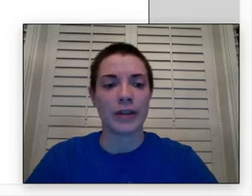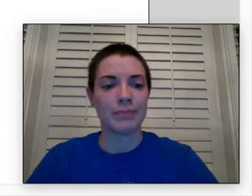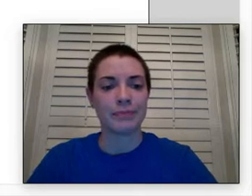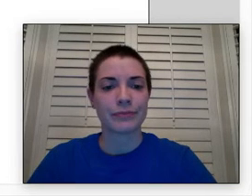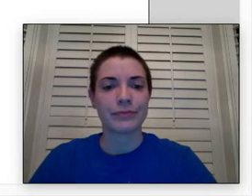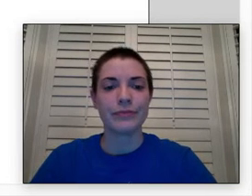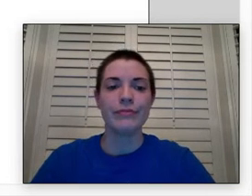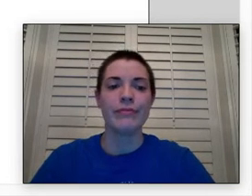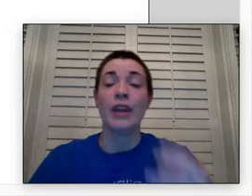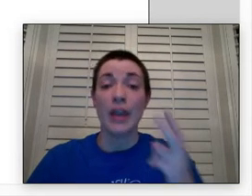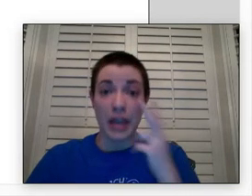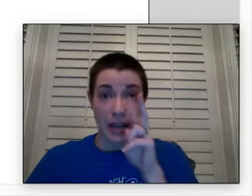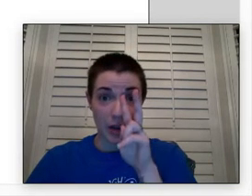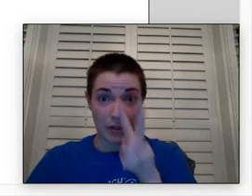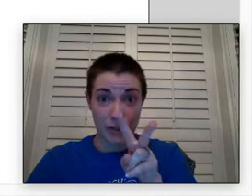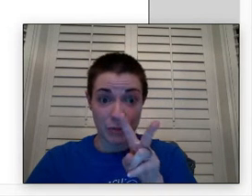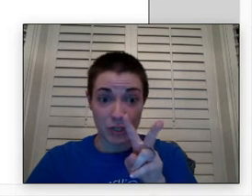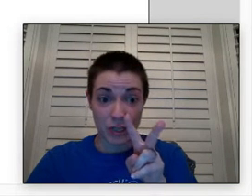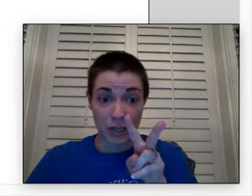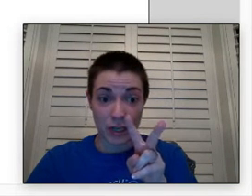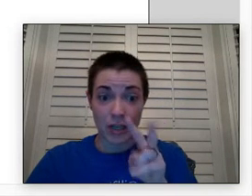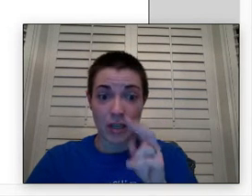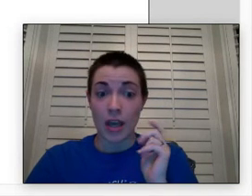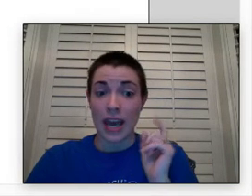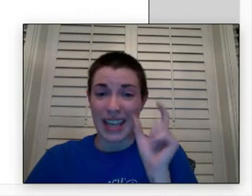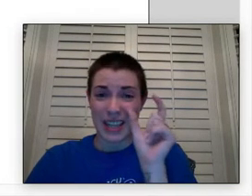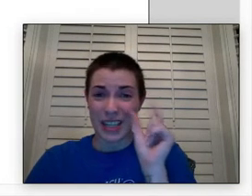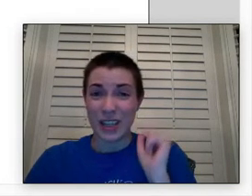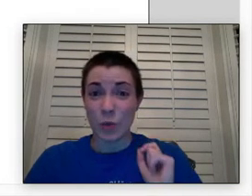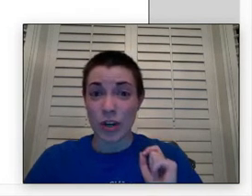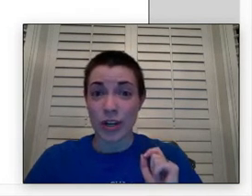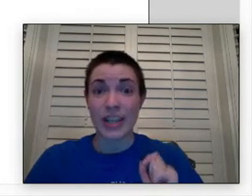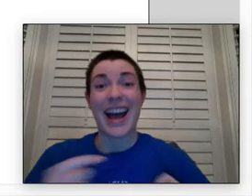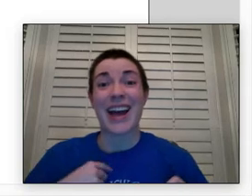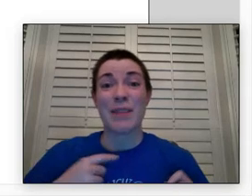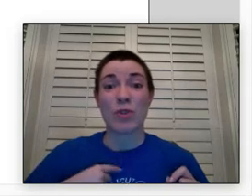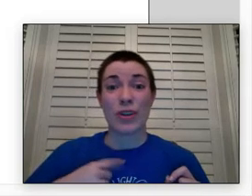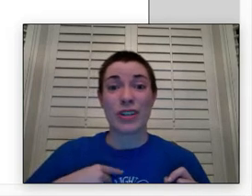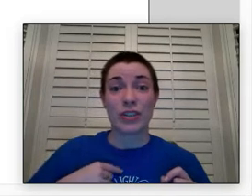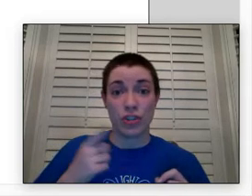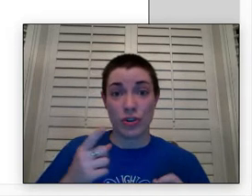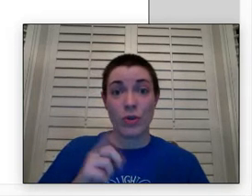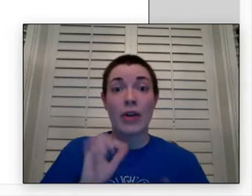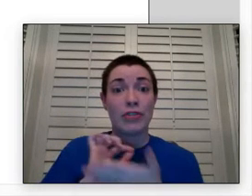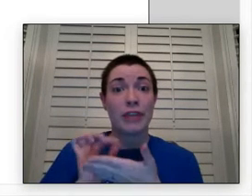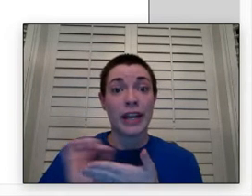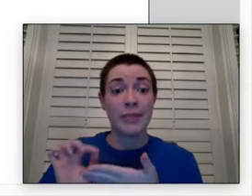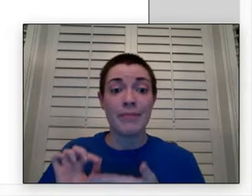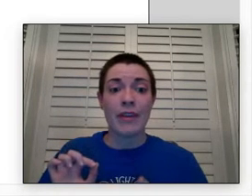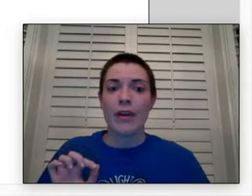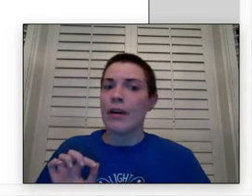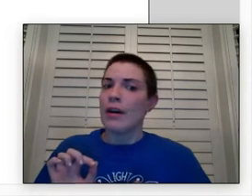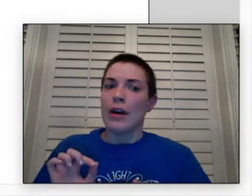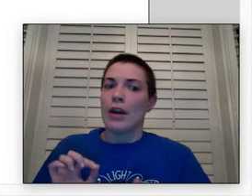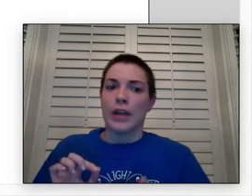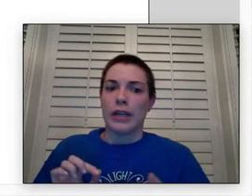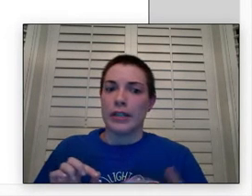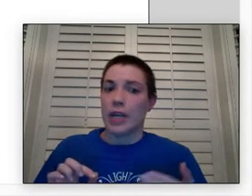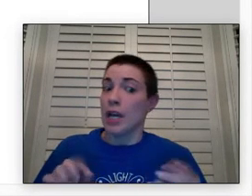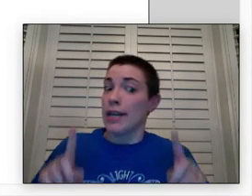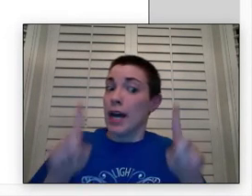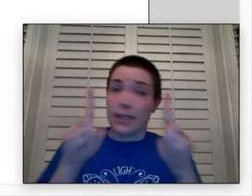caterpillar? Now, if you look at the little word that I am going to show you how to write,